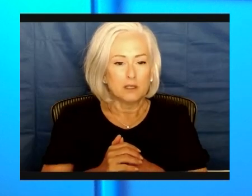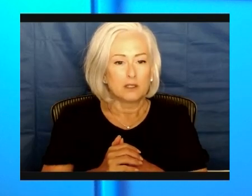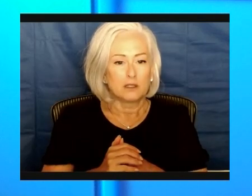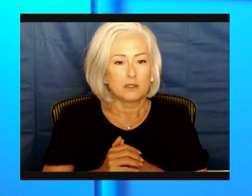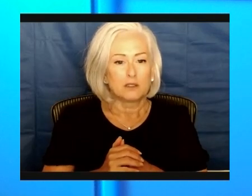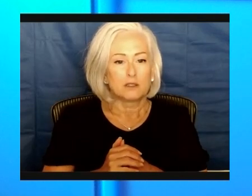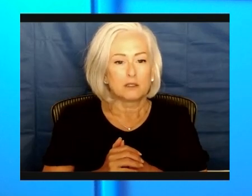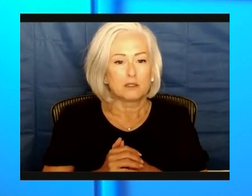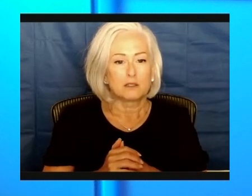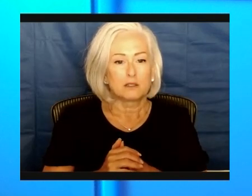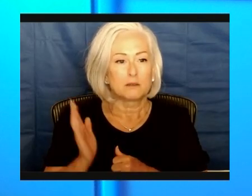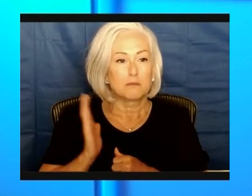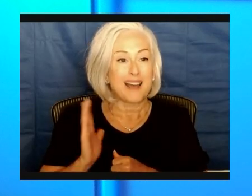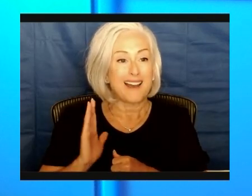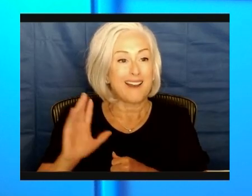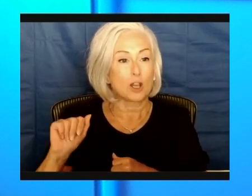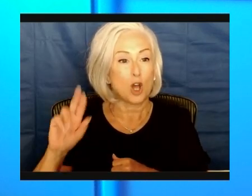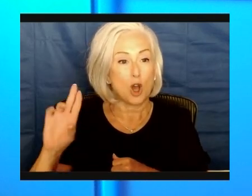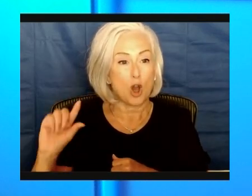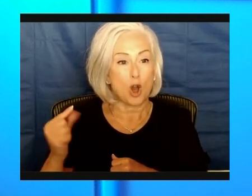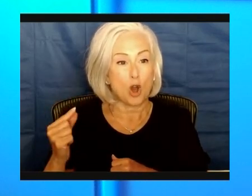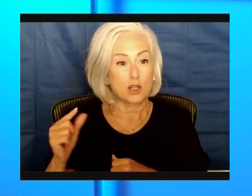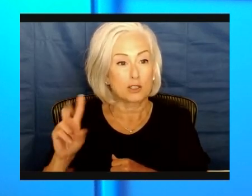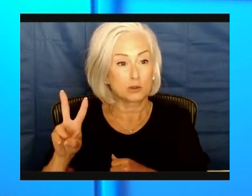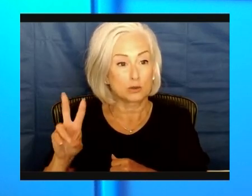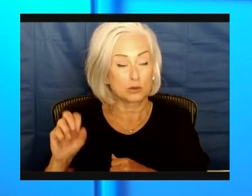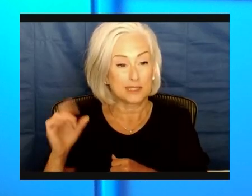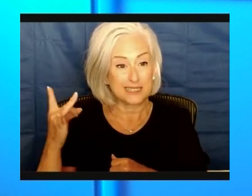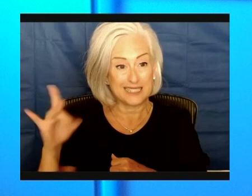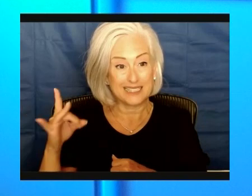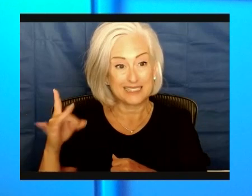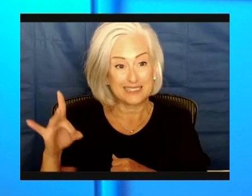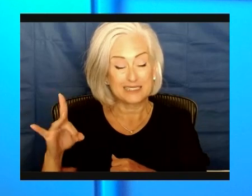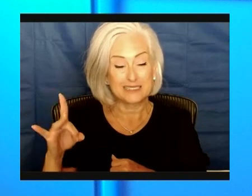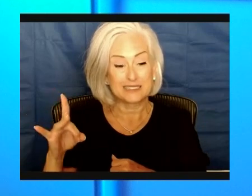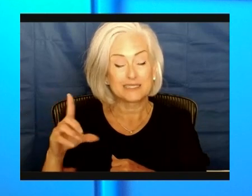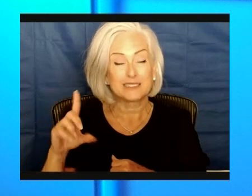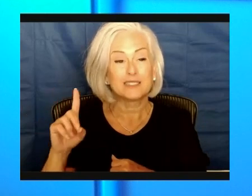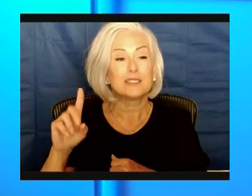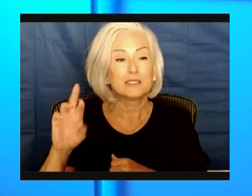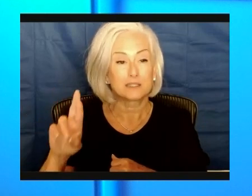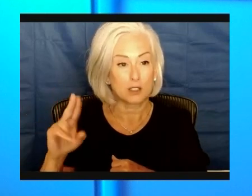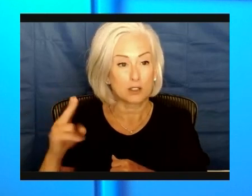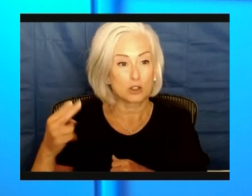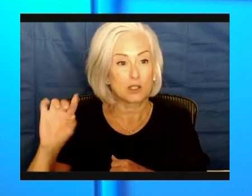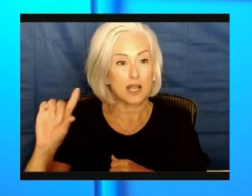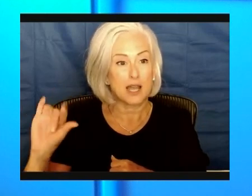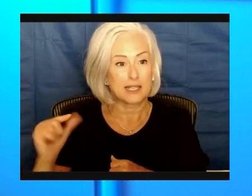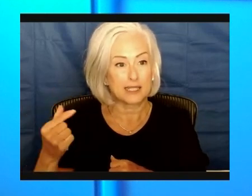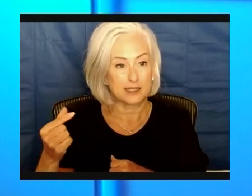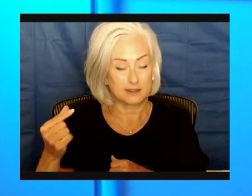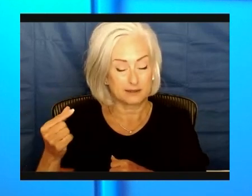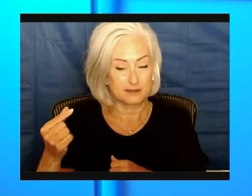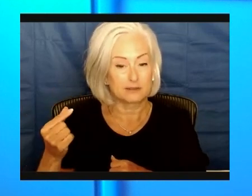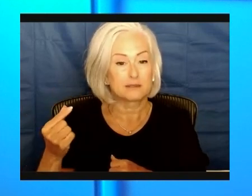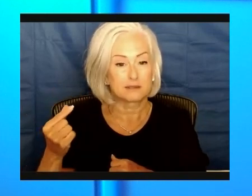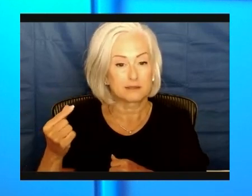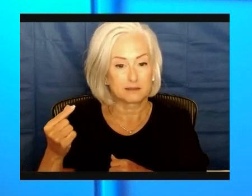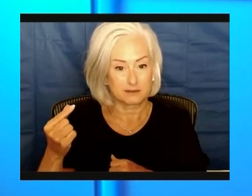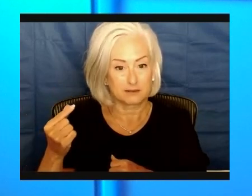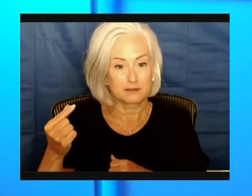in 2018, Dr. Heddings, he was in an